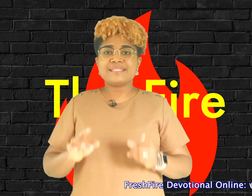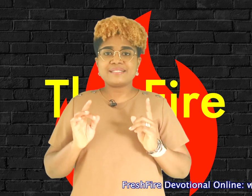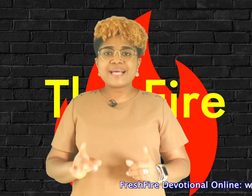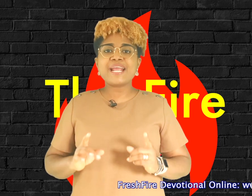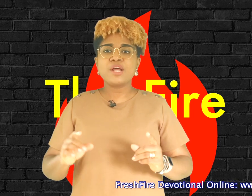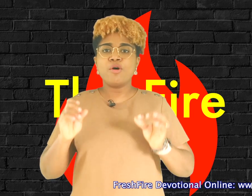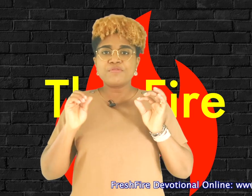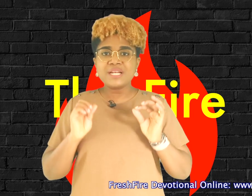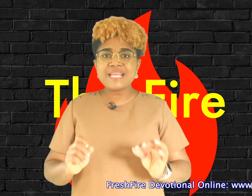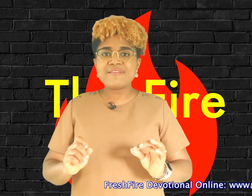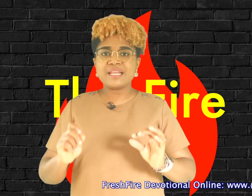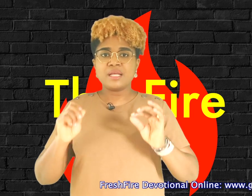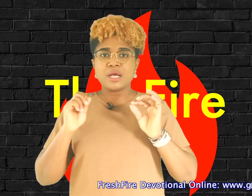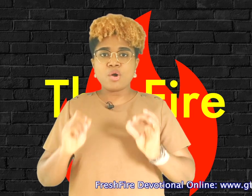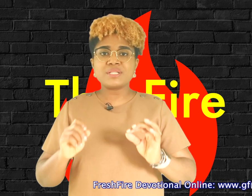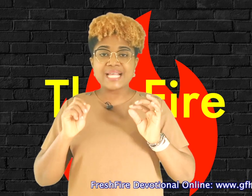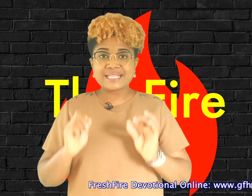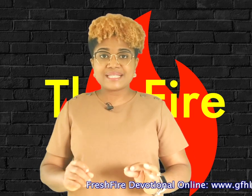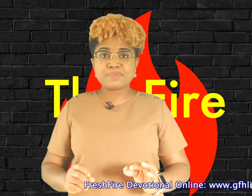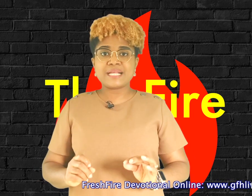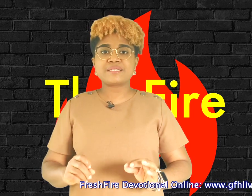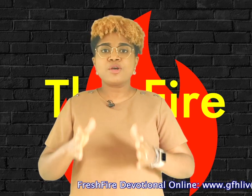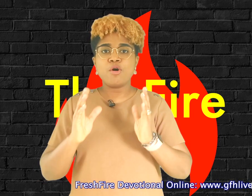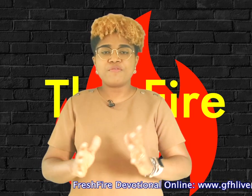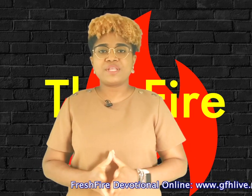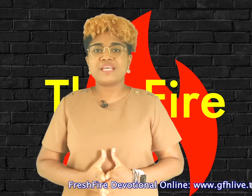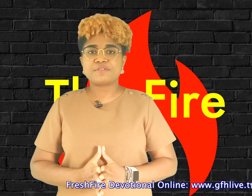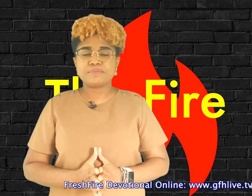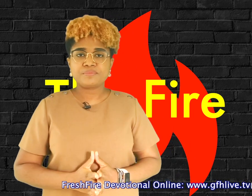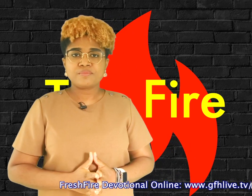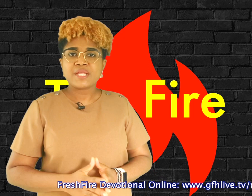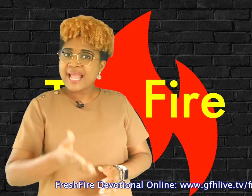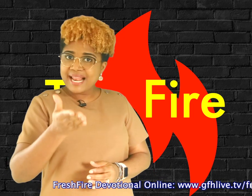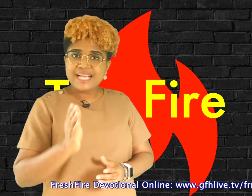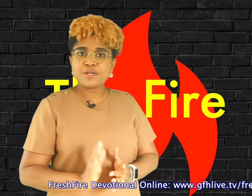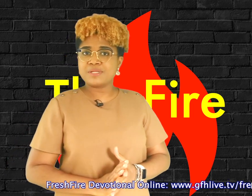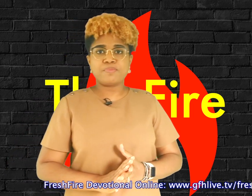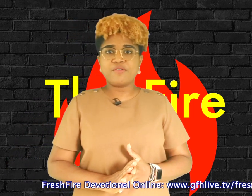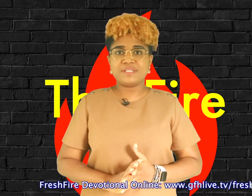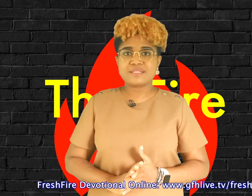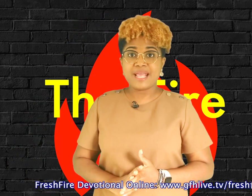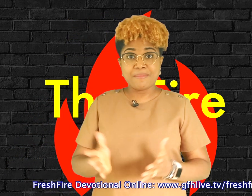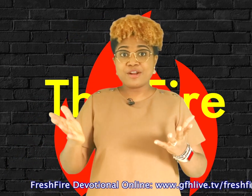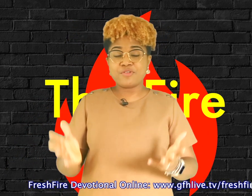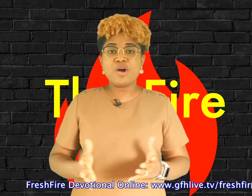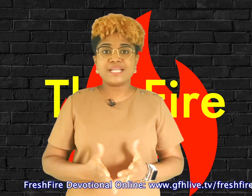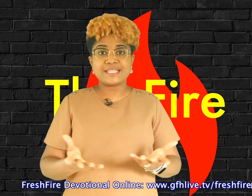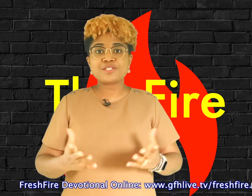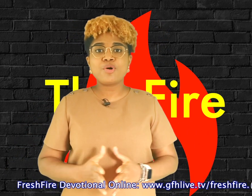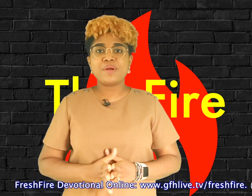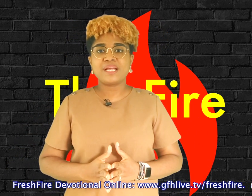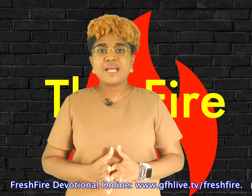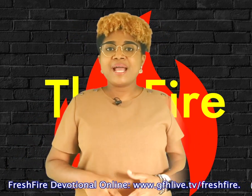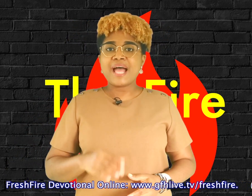seen as a sign of the living God's acceptance of the gift. Elijah was a prophet, a man of God